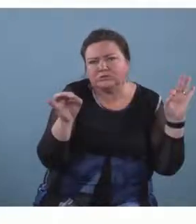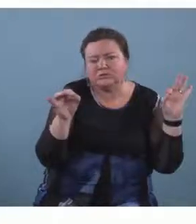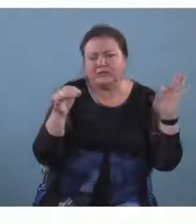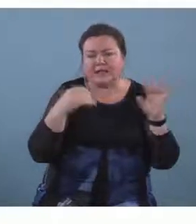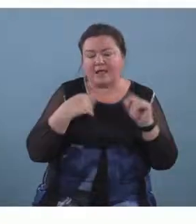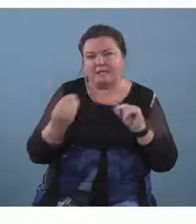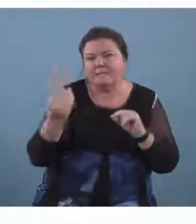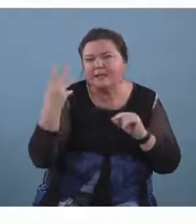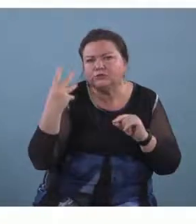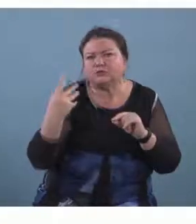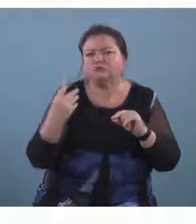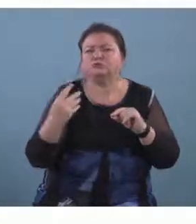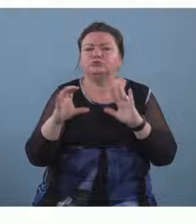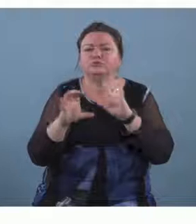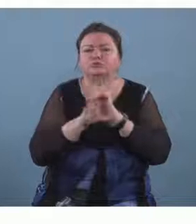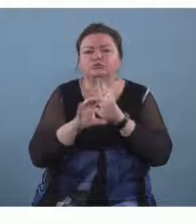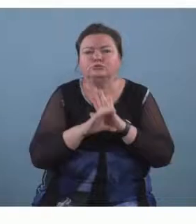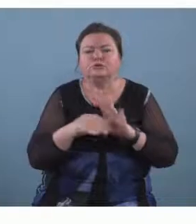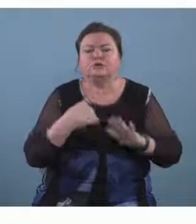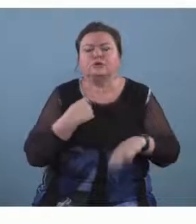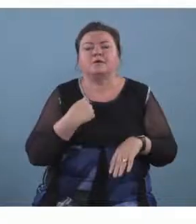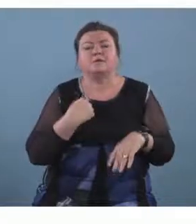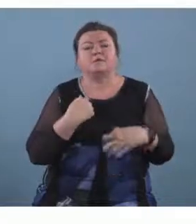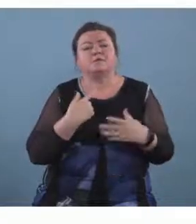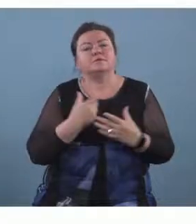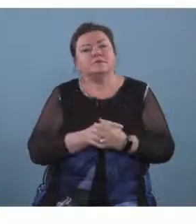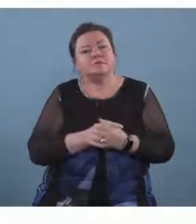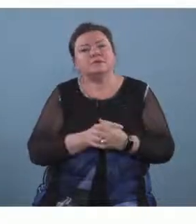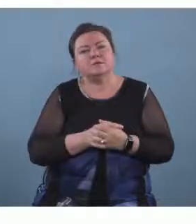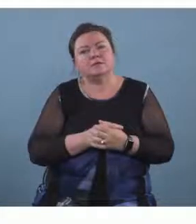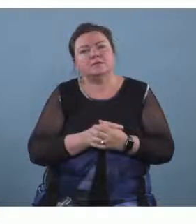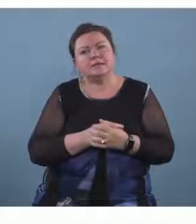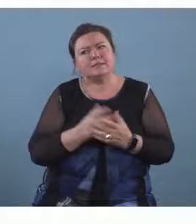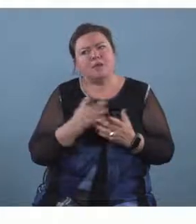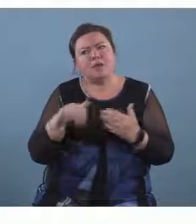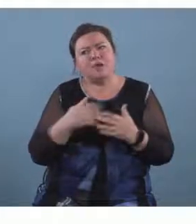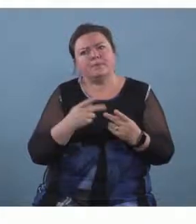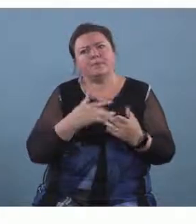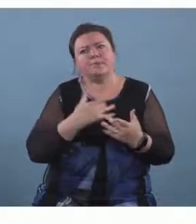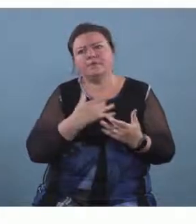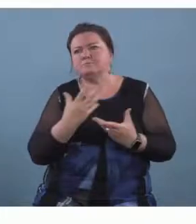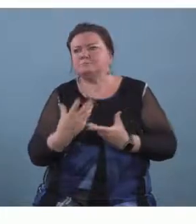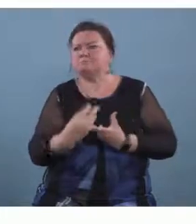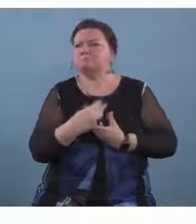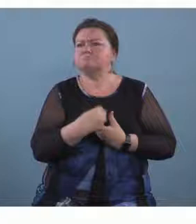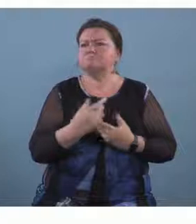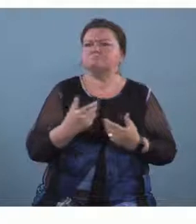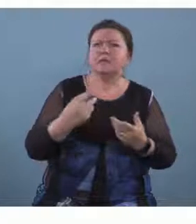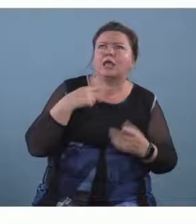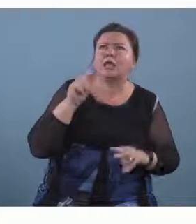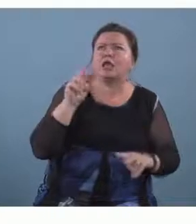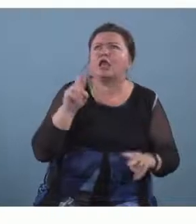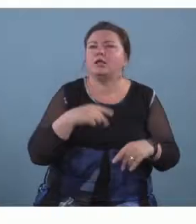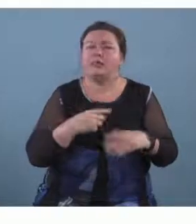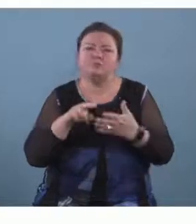here um and i think it just invites everybody to have a look to read uh rather than